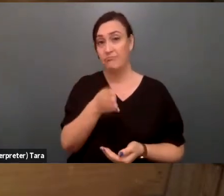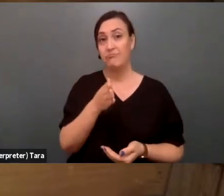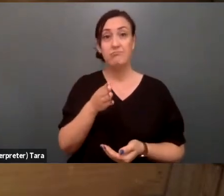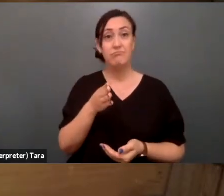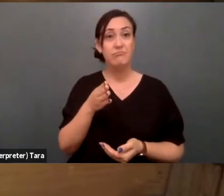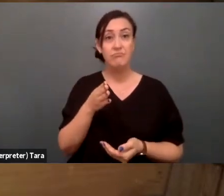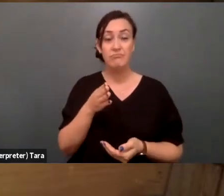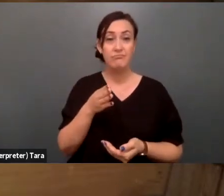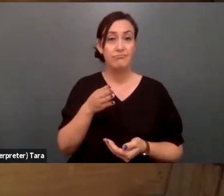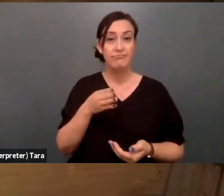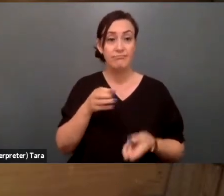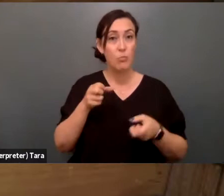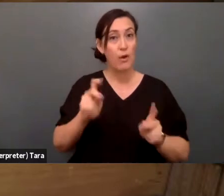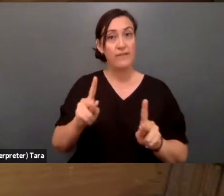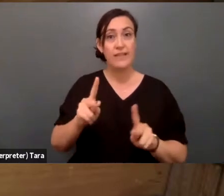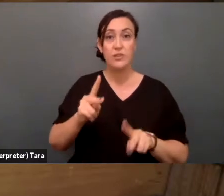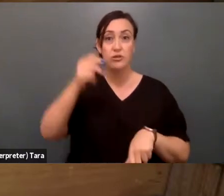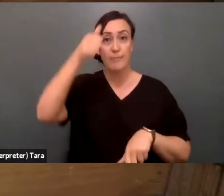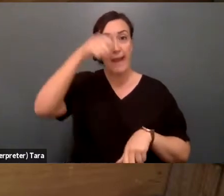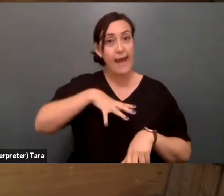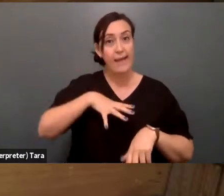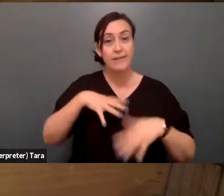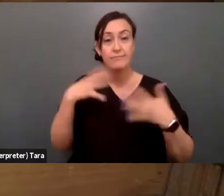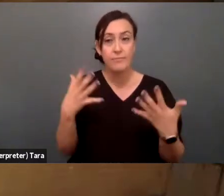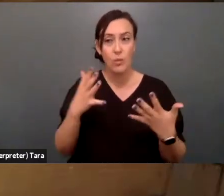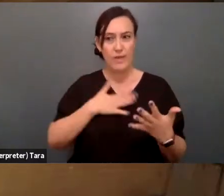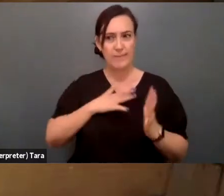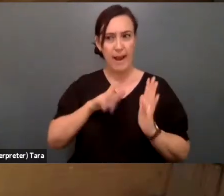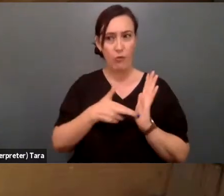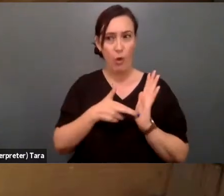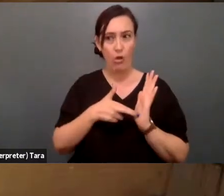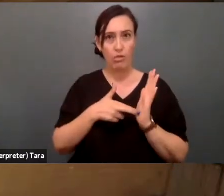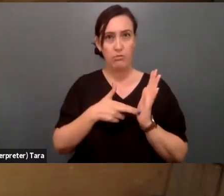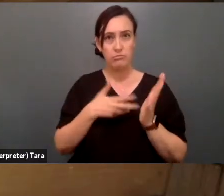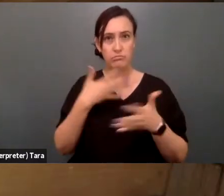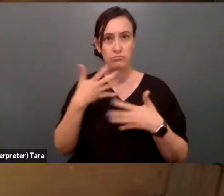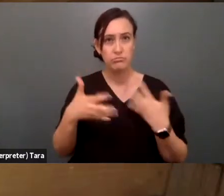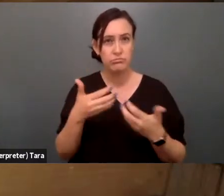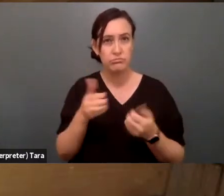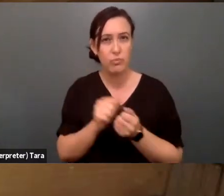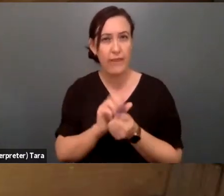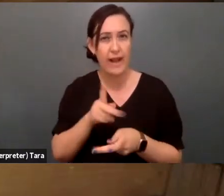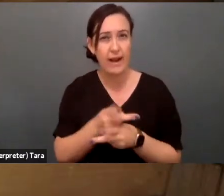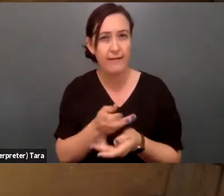and power, what's my role in the work?